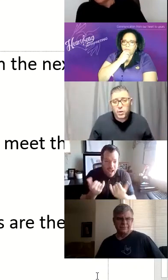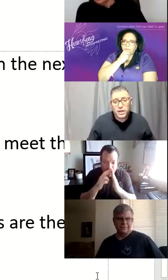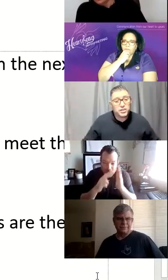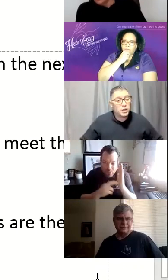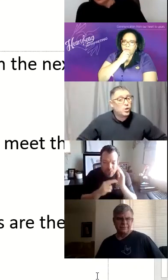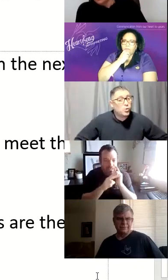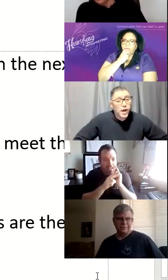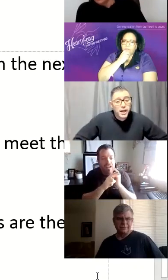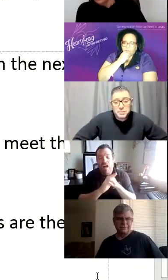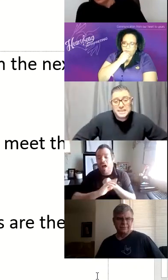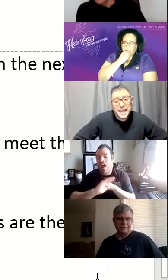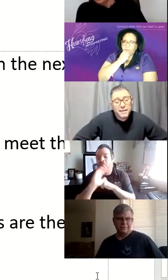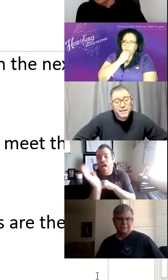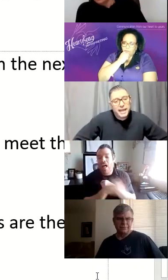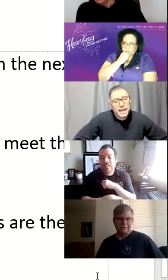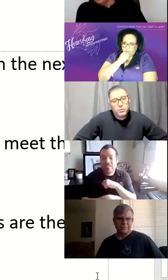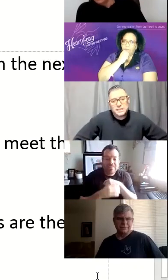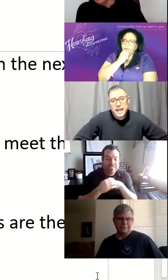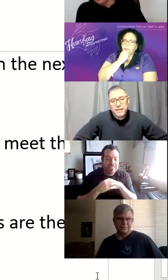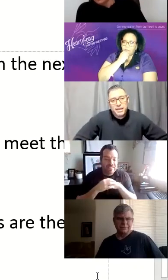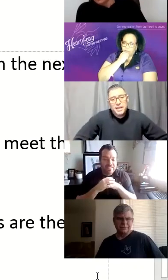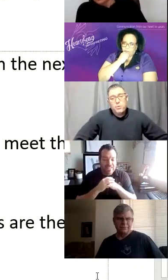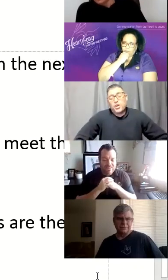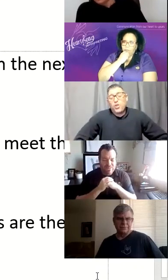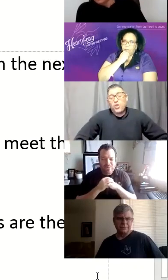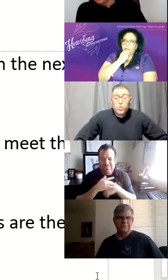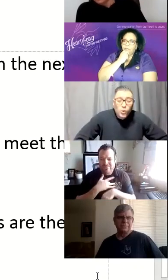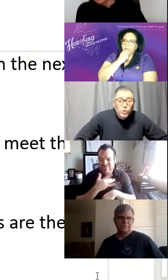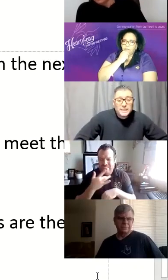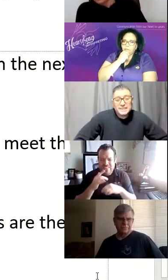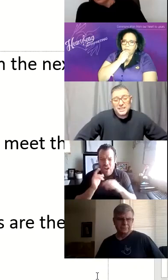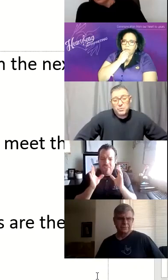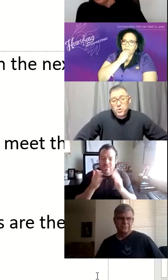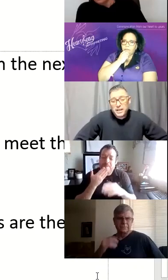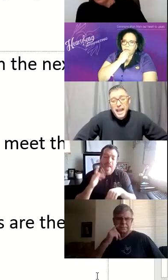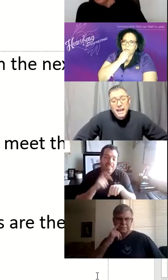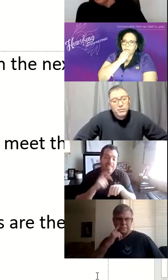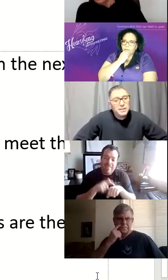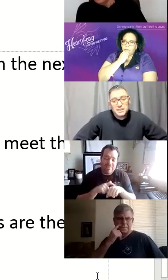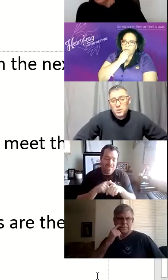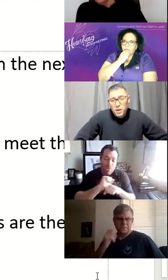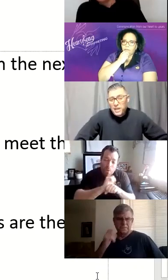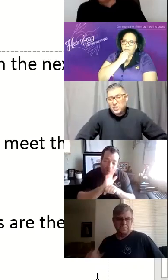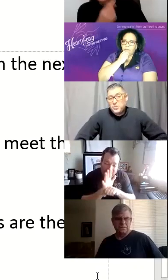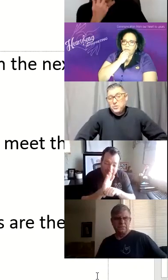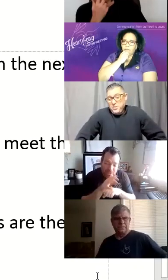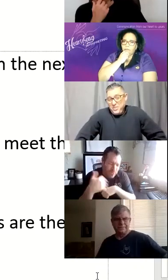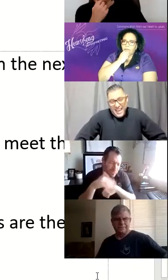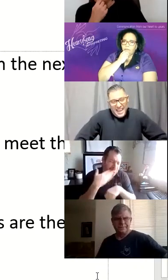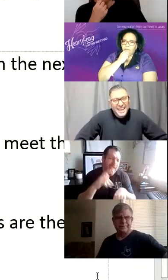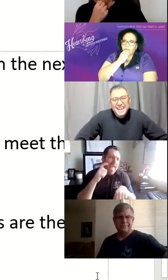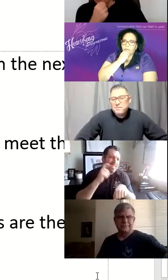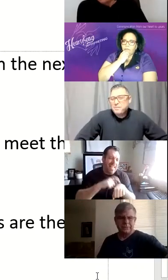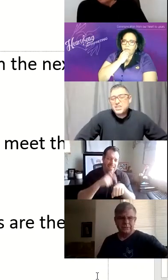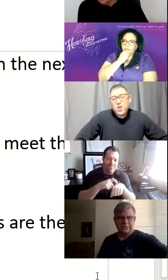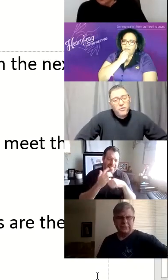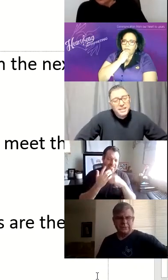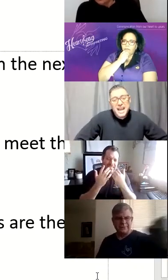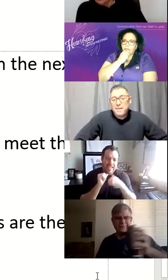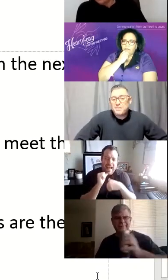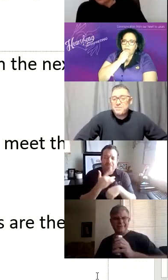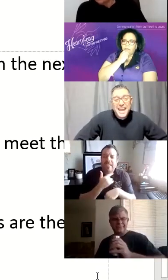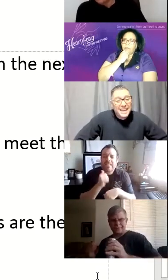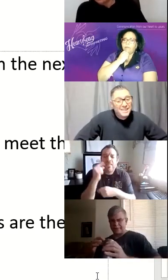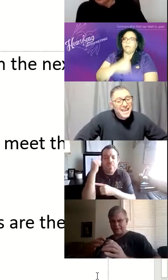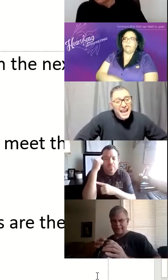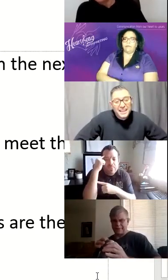they wanted to. They weren't required to be staff, but now with staff, with all the rules and things that they're required to have with us, they don't want to do that. But these COVID